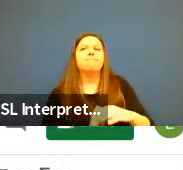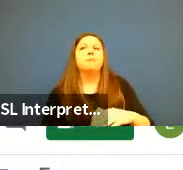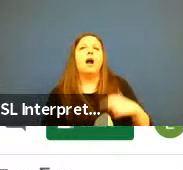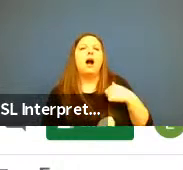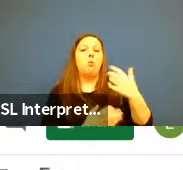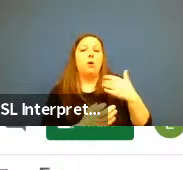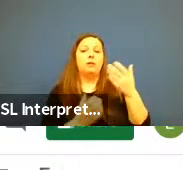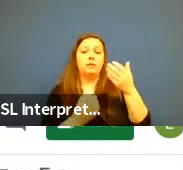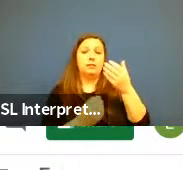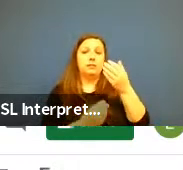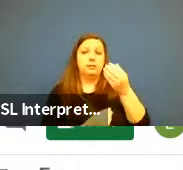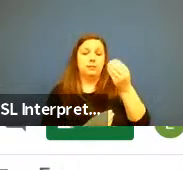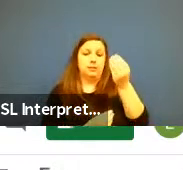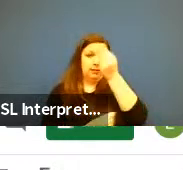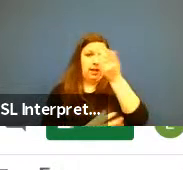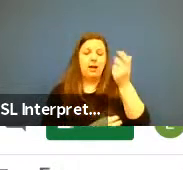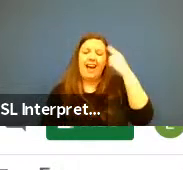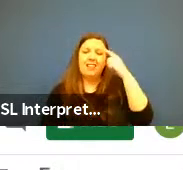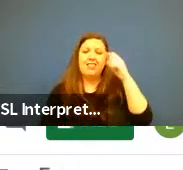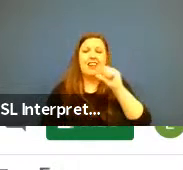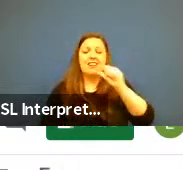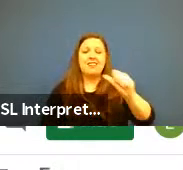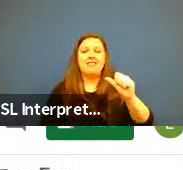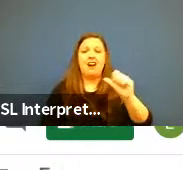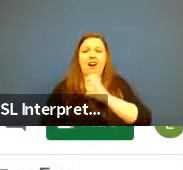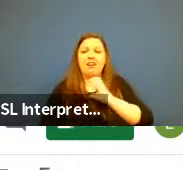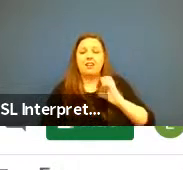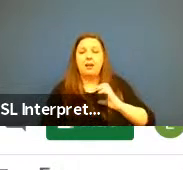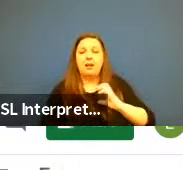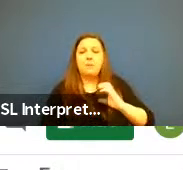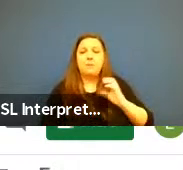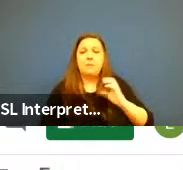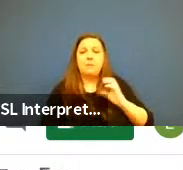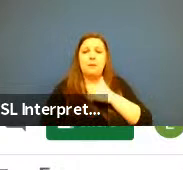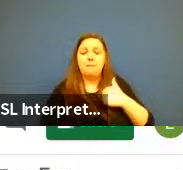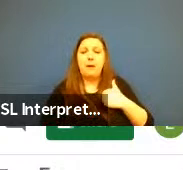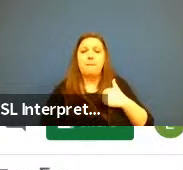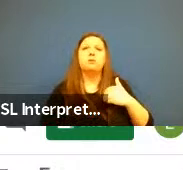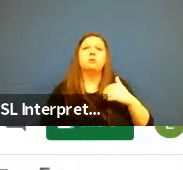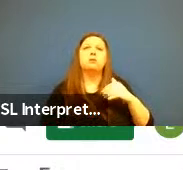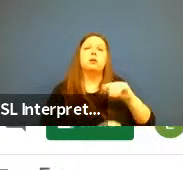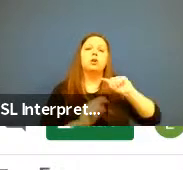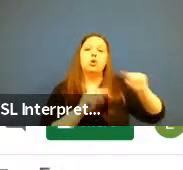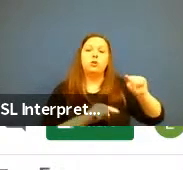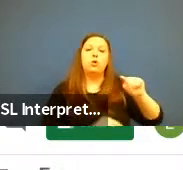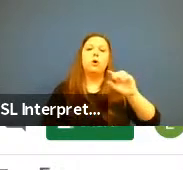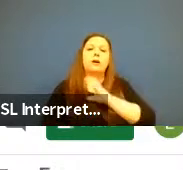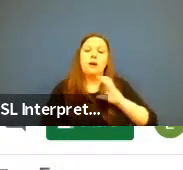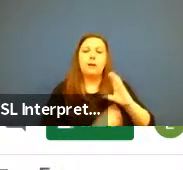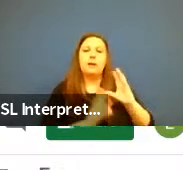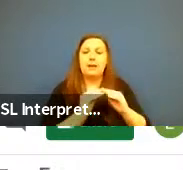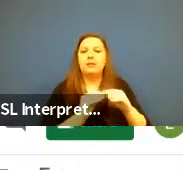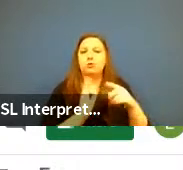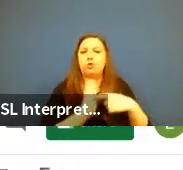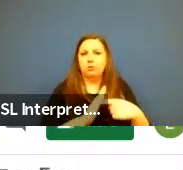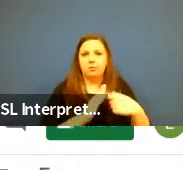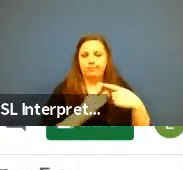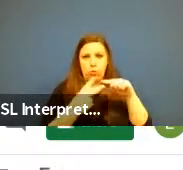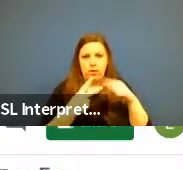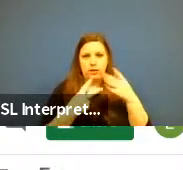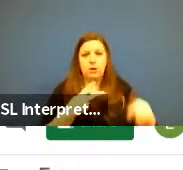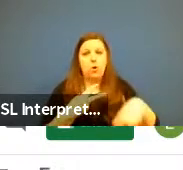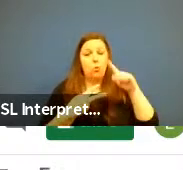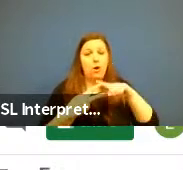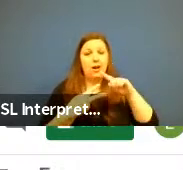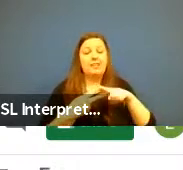non-committee members coming to committee meetings is a reflection of 2 things. One is the lack of good communication and